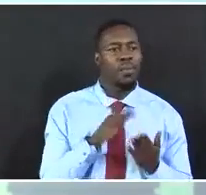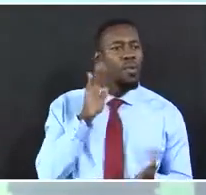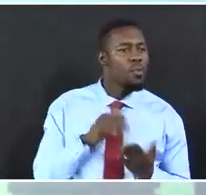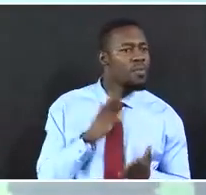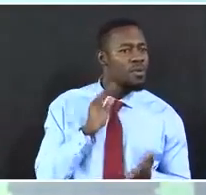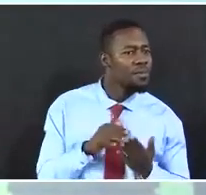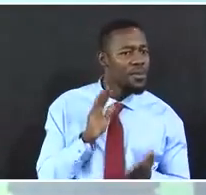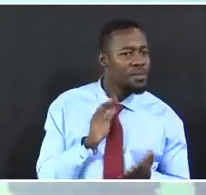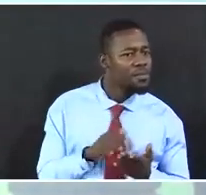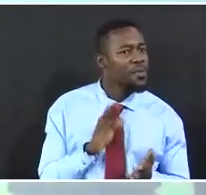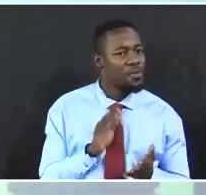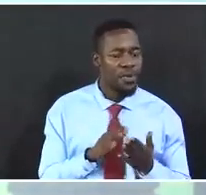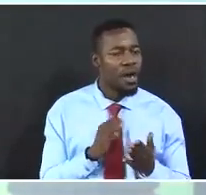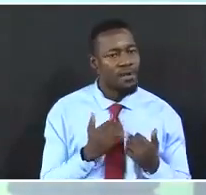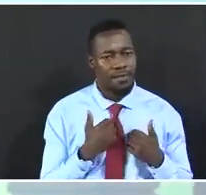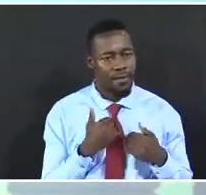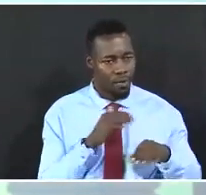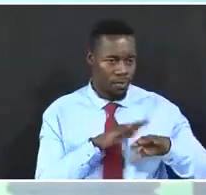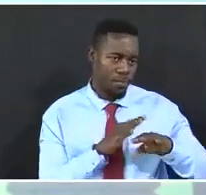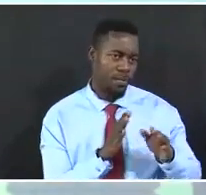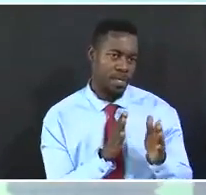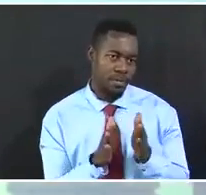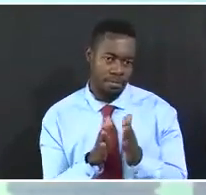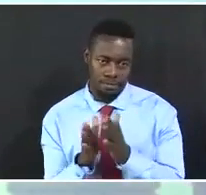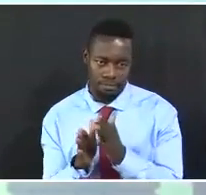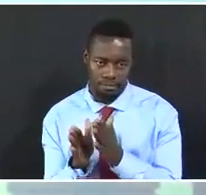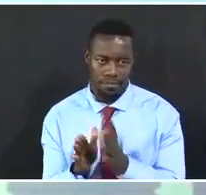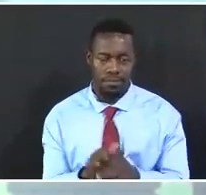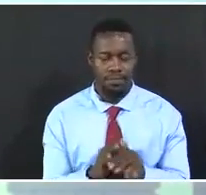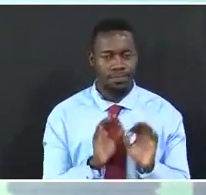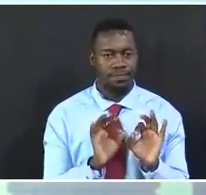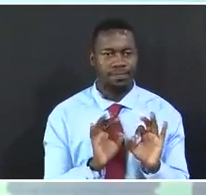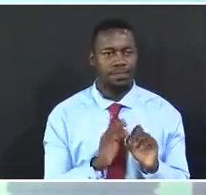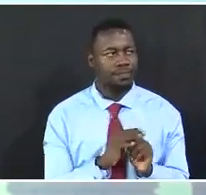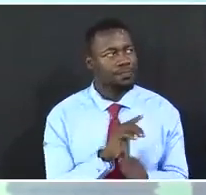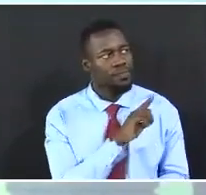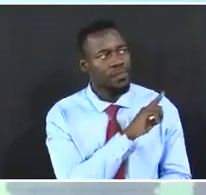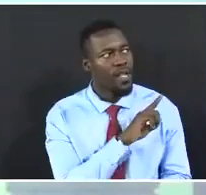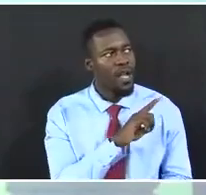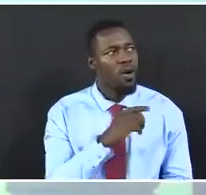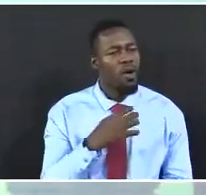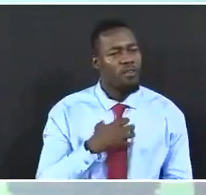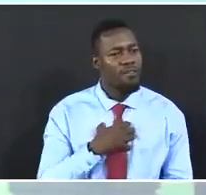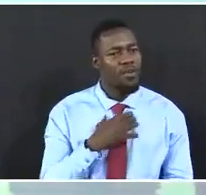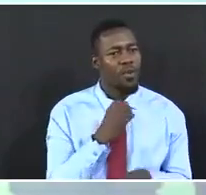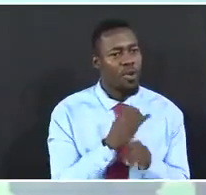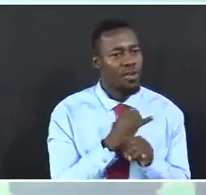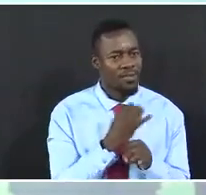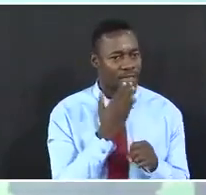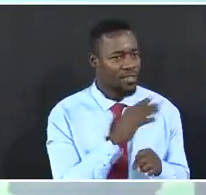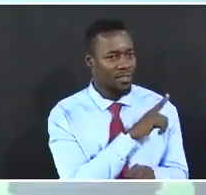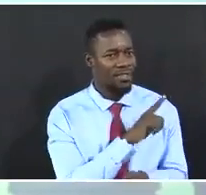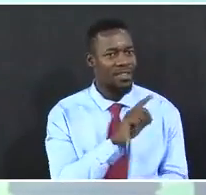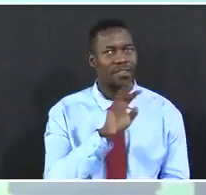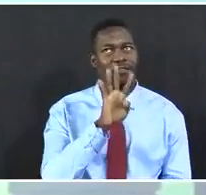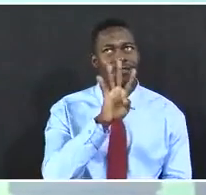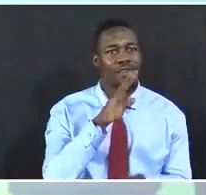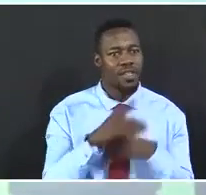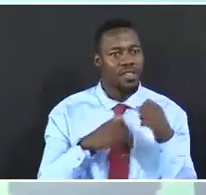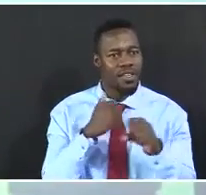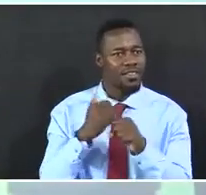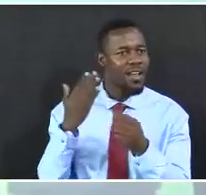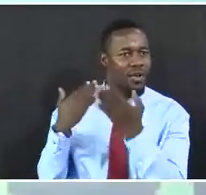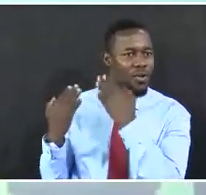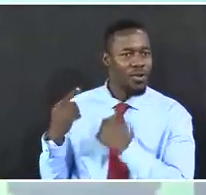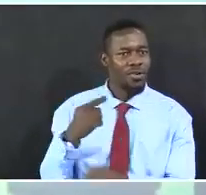I've also been in job for a long time. I just retired 4 years ago, 3 years ago. But I was in job for